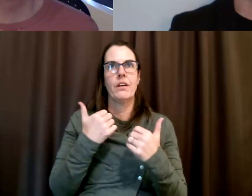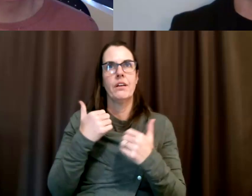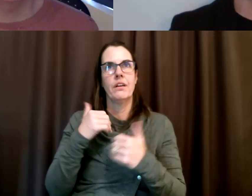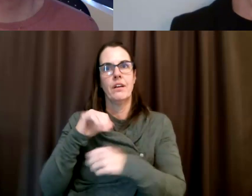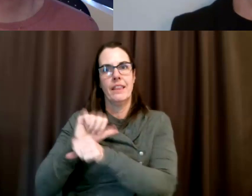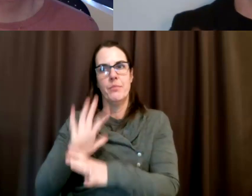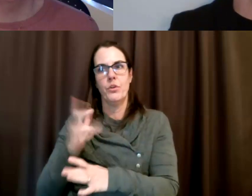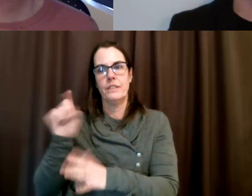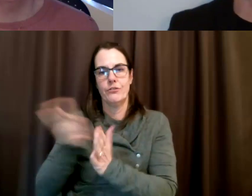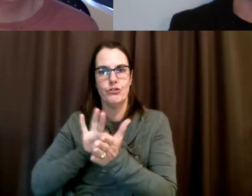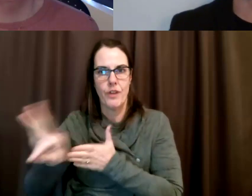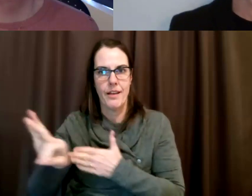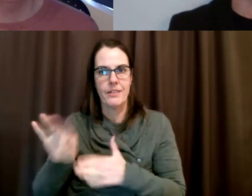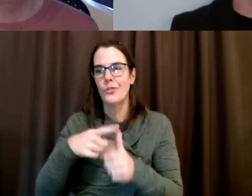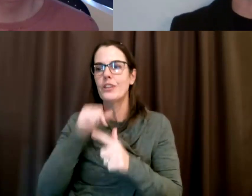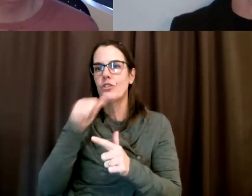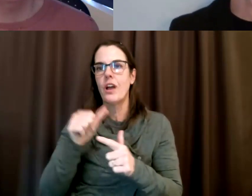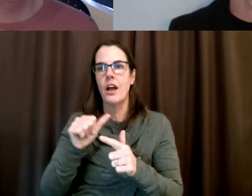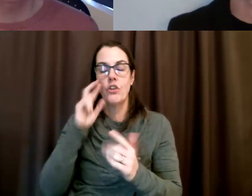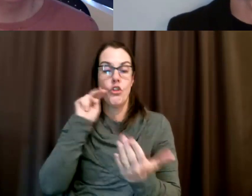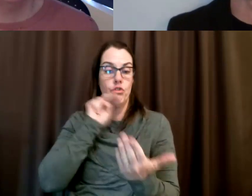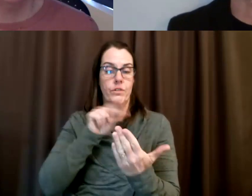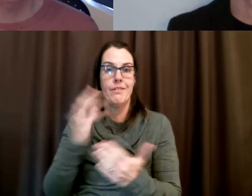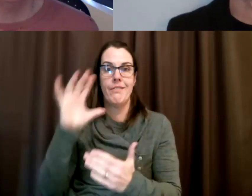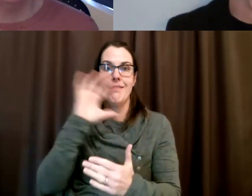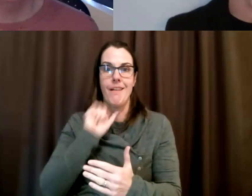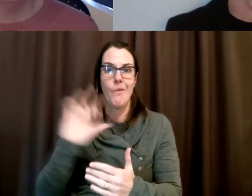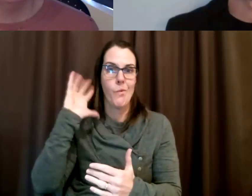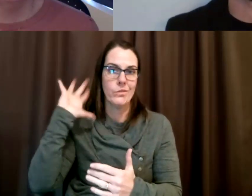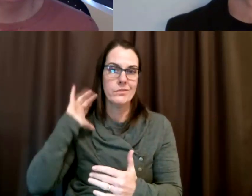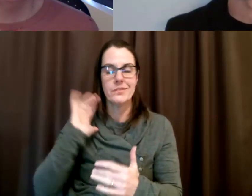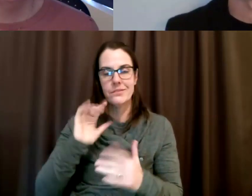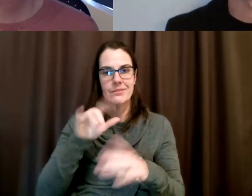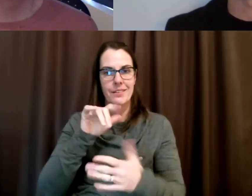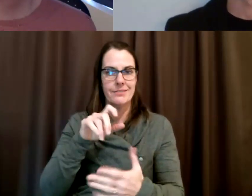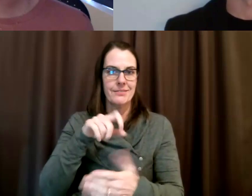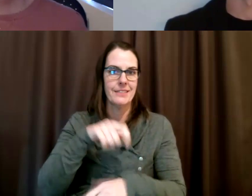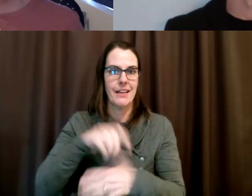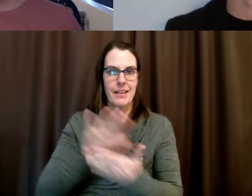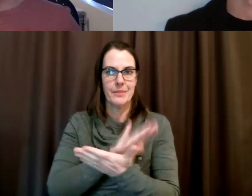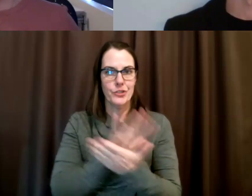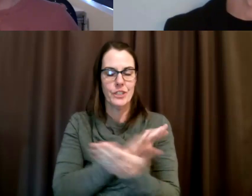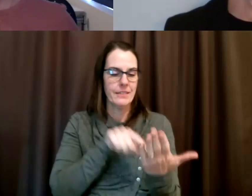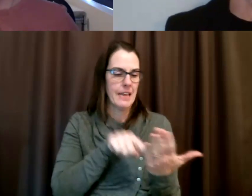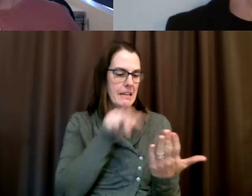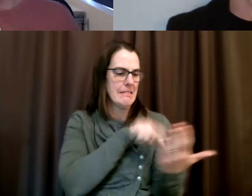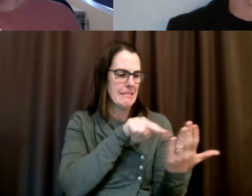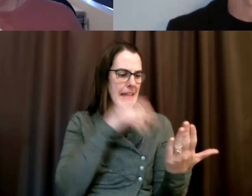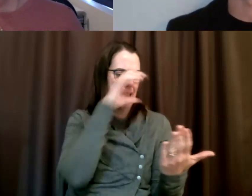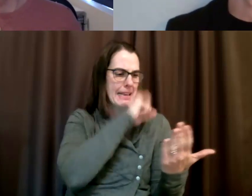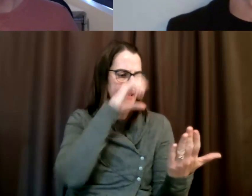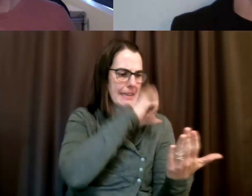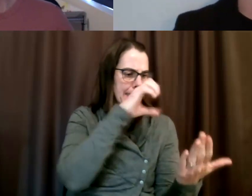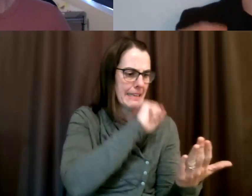break it out and kind of guesstimate how much you spent on this federal grant activity a month ago,